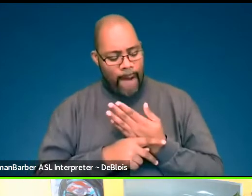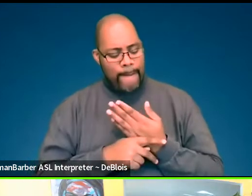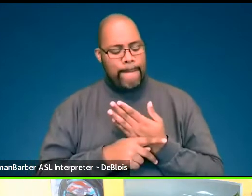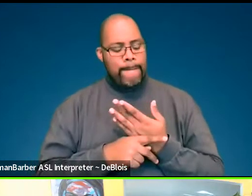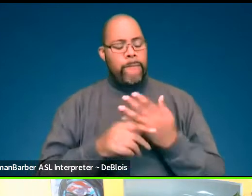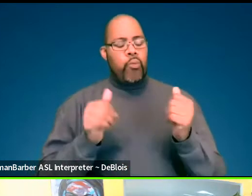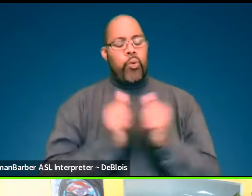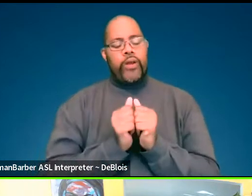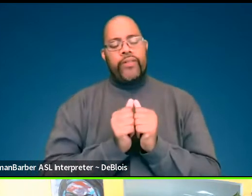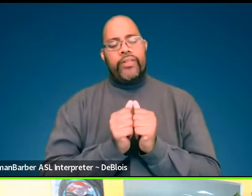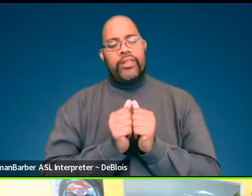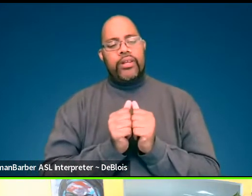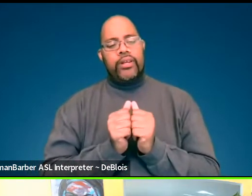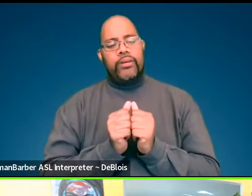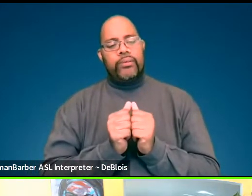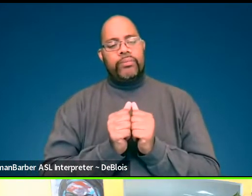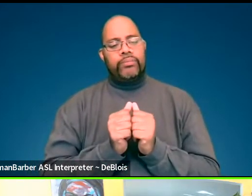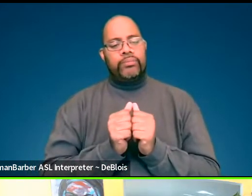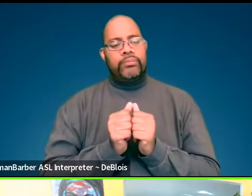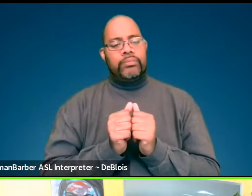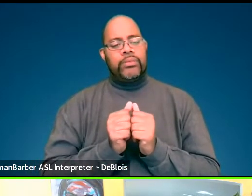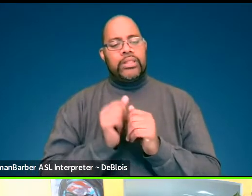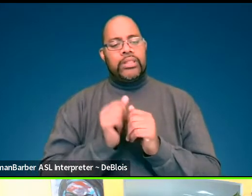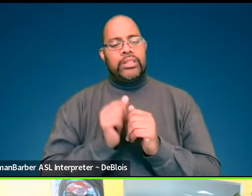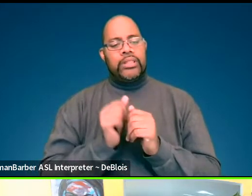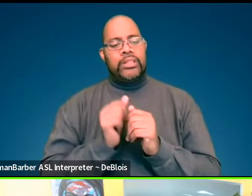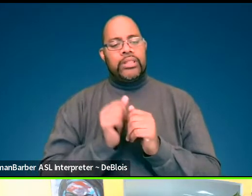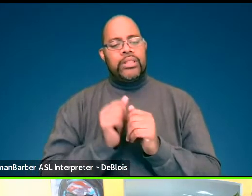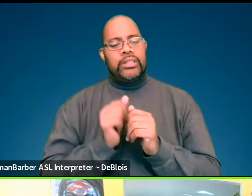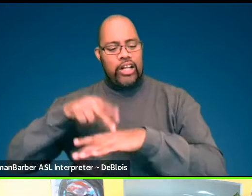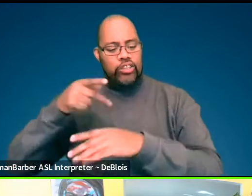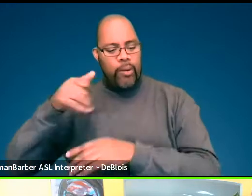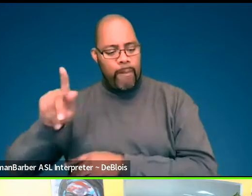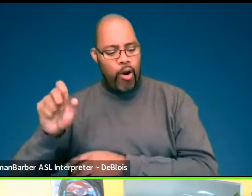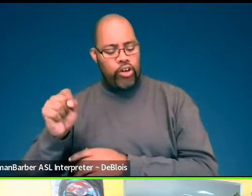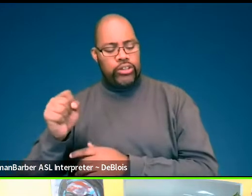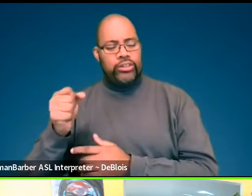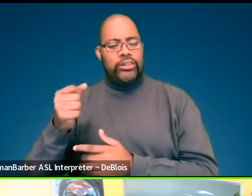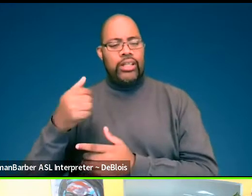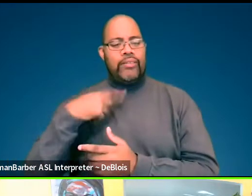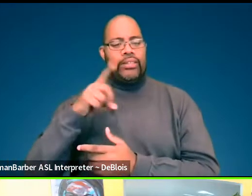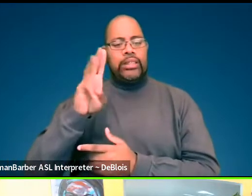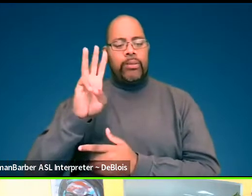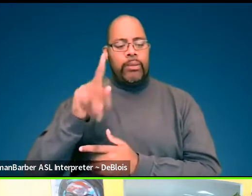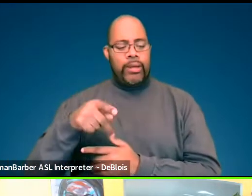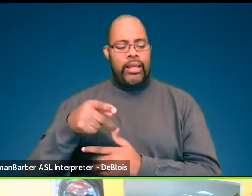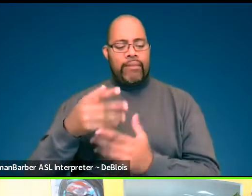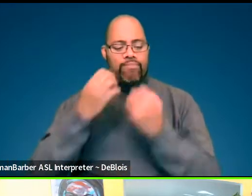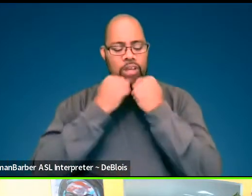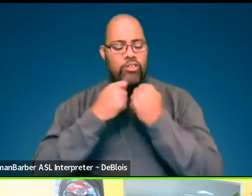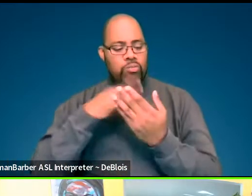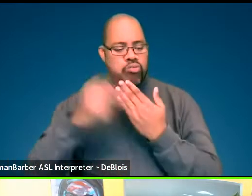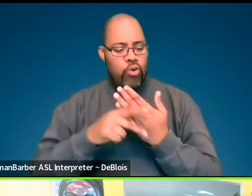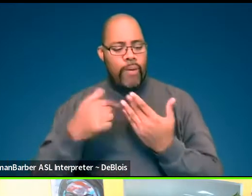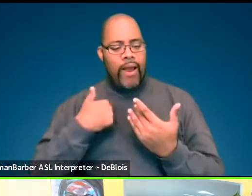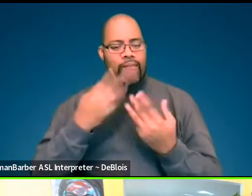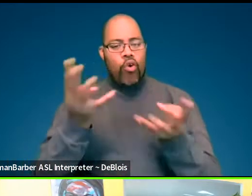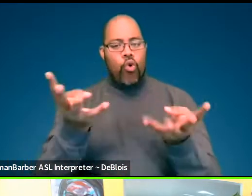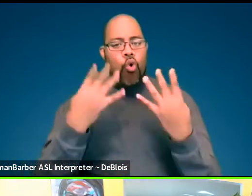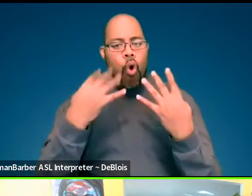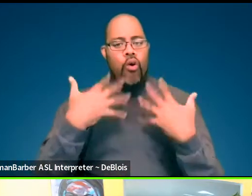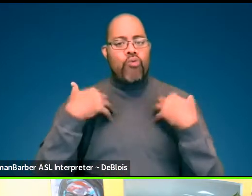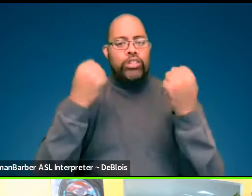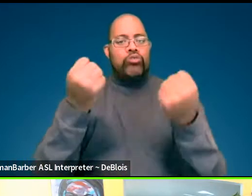with Key Biscayne National Park. There's also the DWP Cares program that does coral restoration work